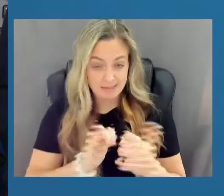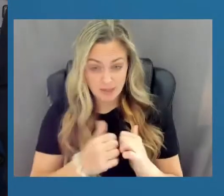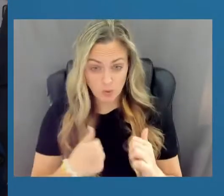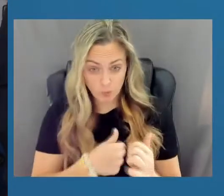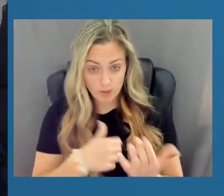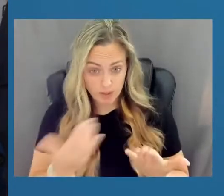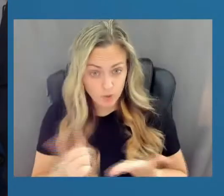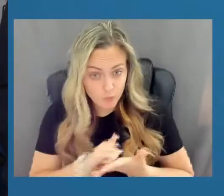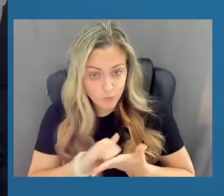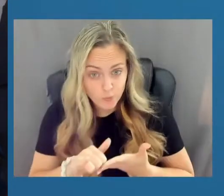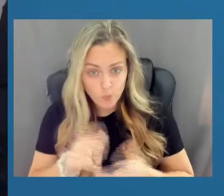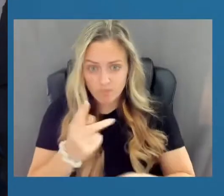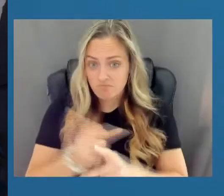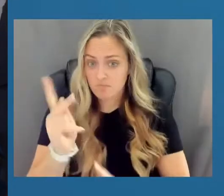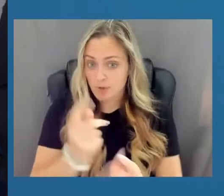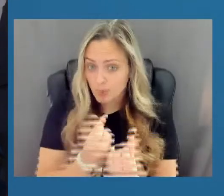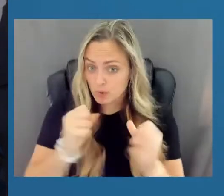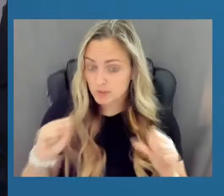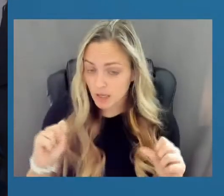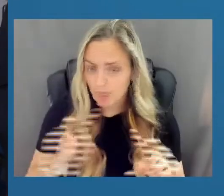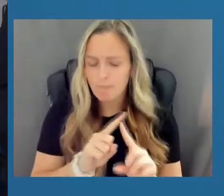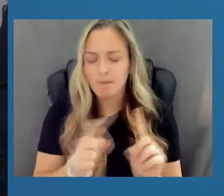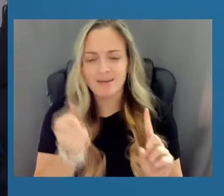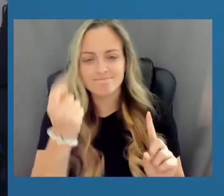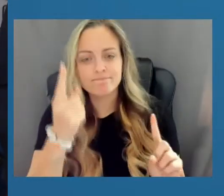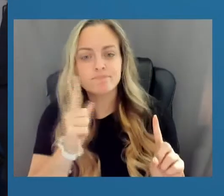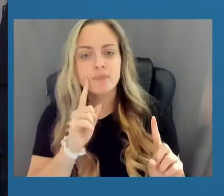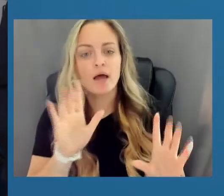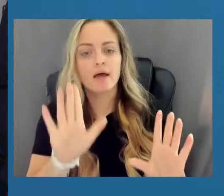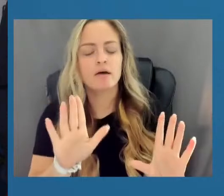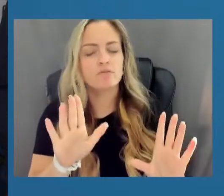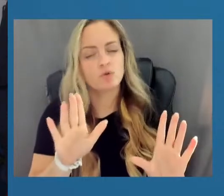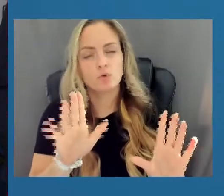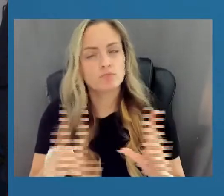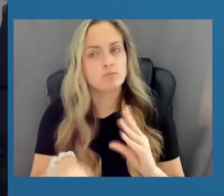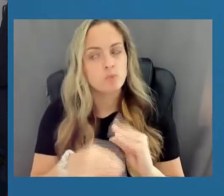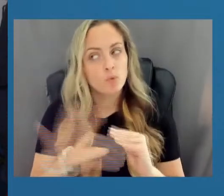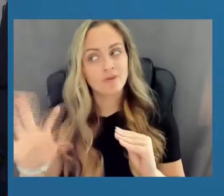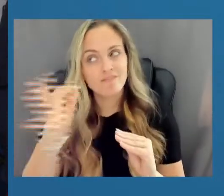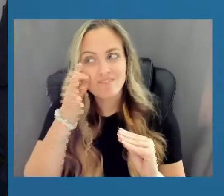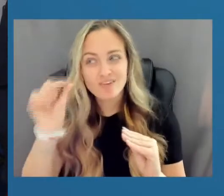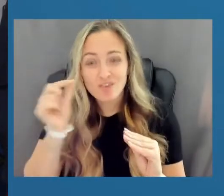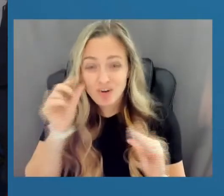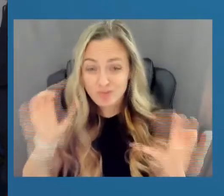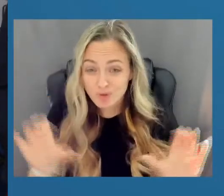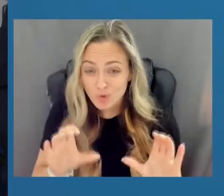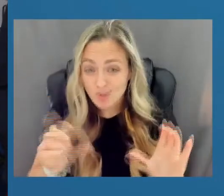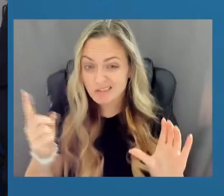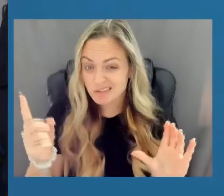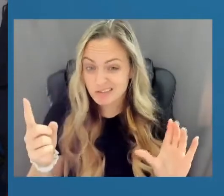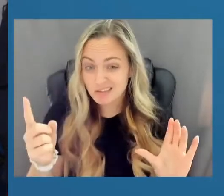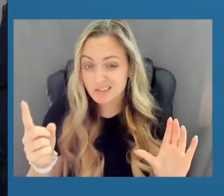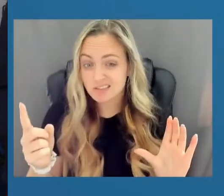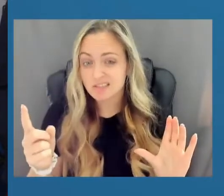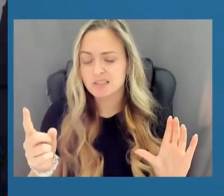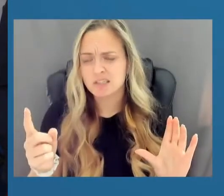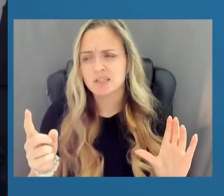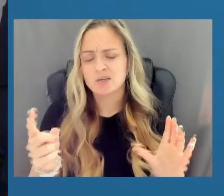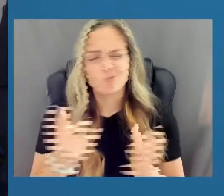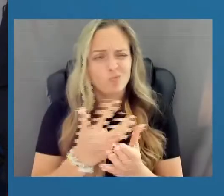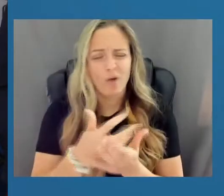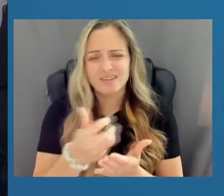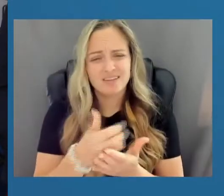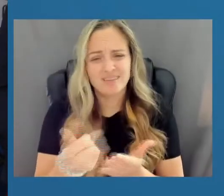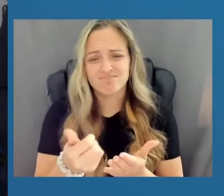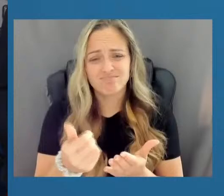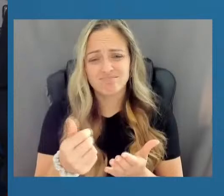State keep people safe. But I have to juxtapose that with what the federal government is doing and wasting